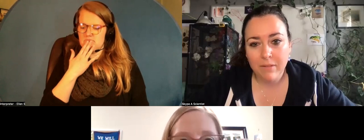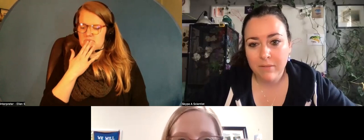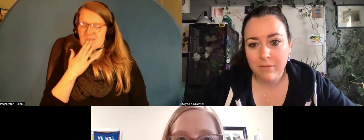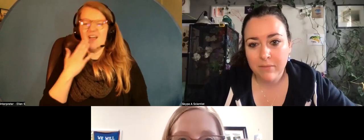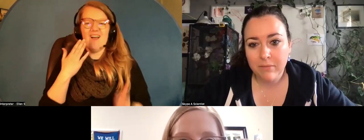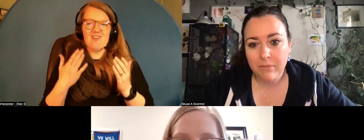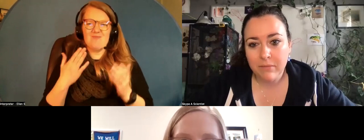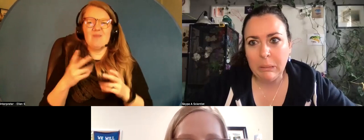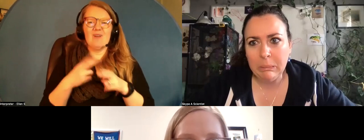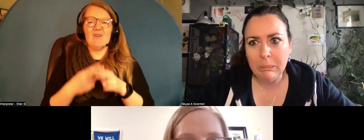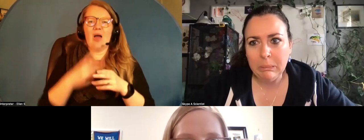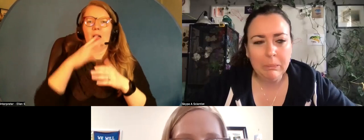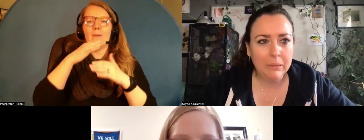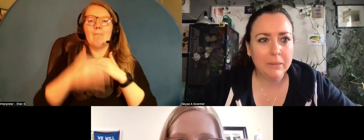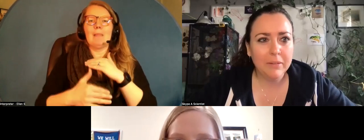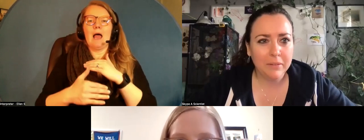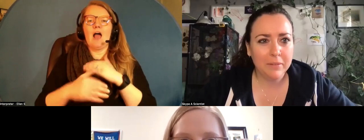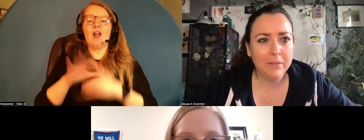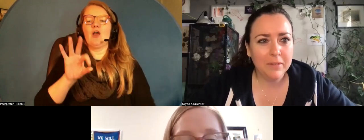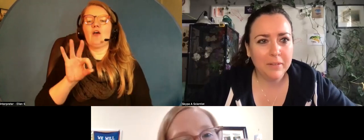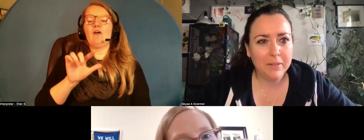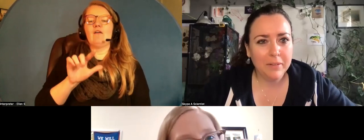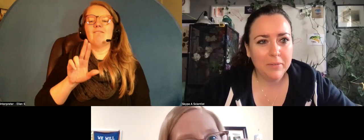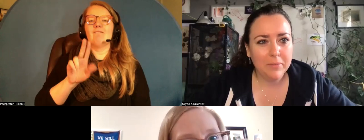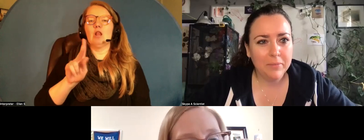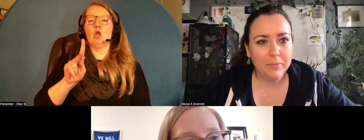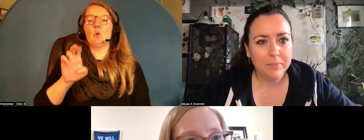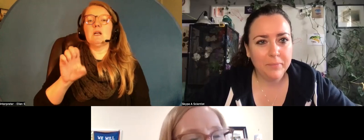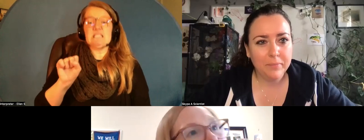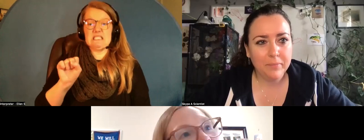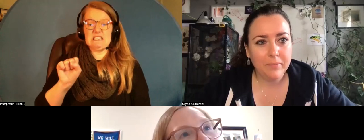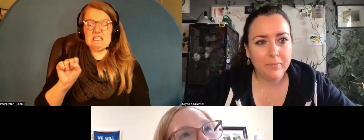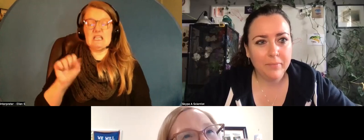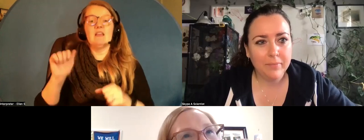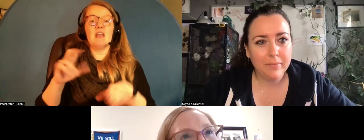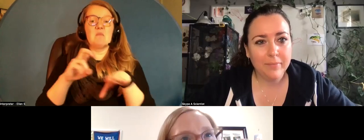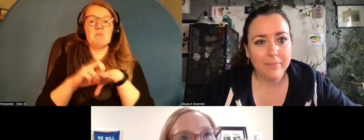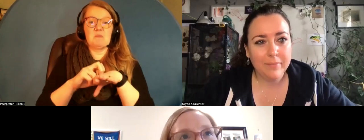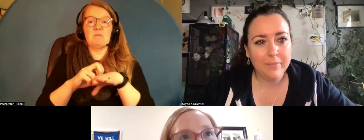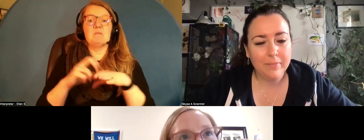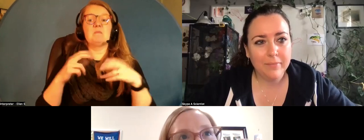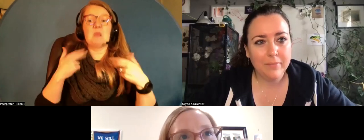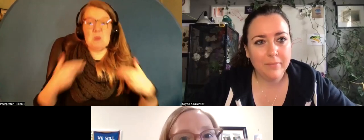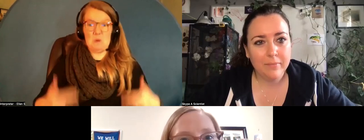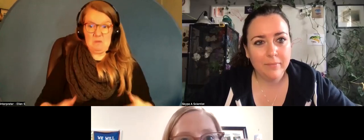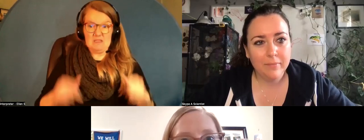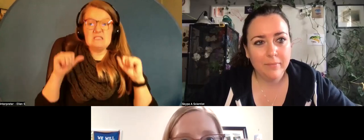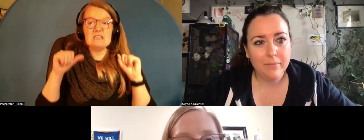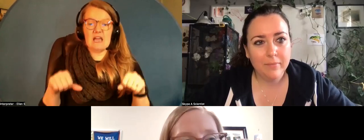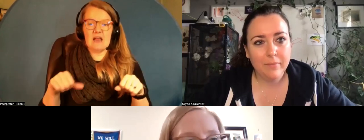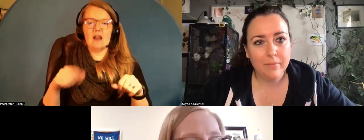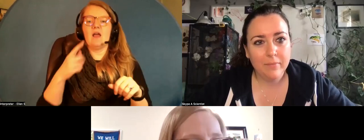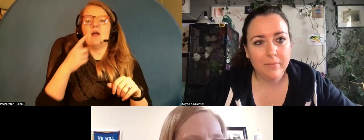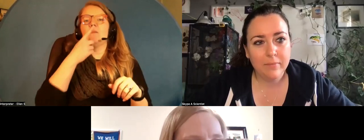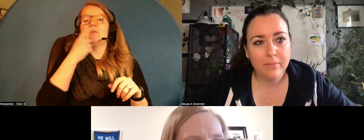these blood worms. They're called blood flukes or schistosomes that humans can get infected with, because they have the ability to evade our